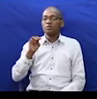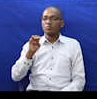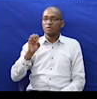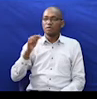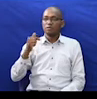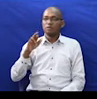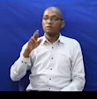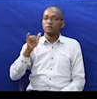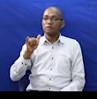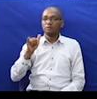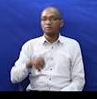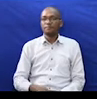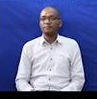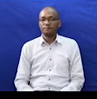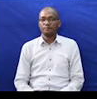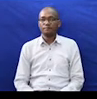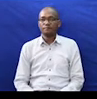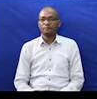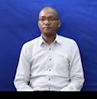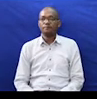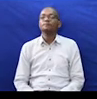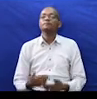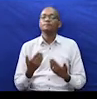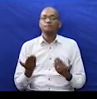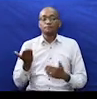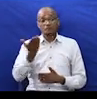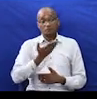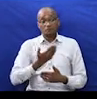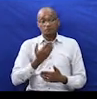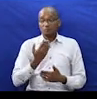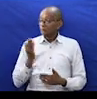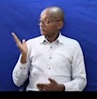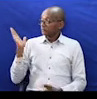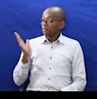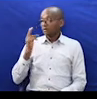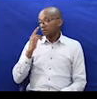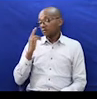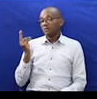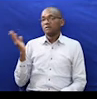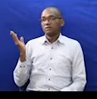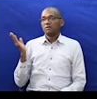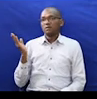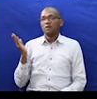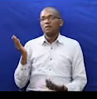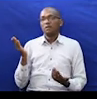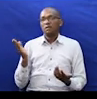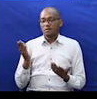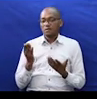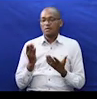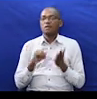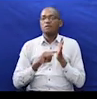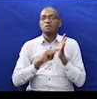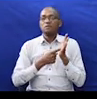now let us see one example. Let's see one example on how to use